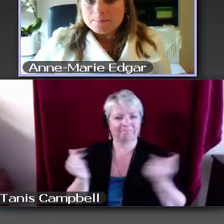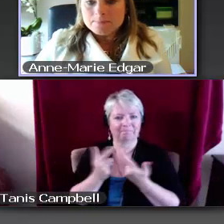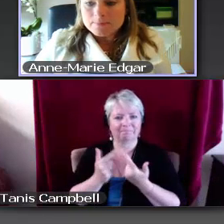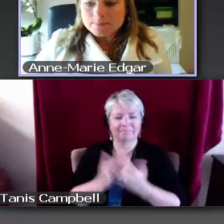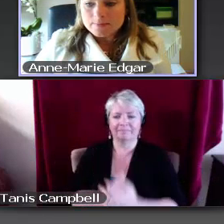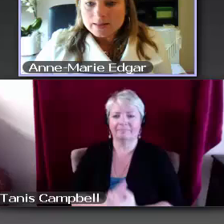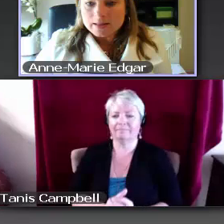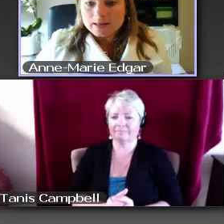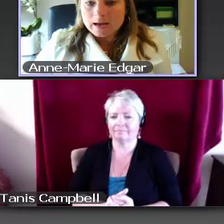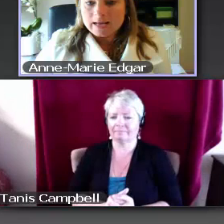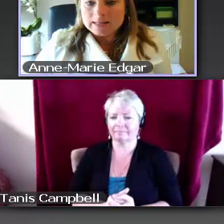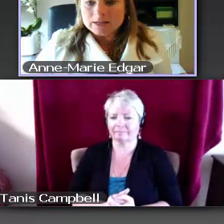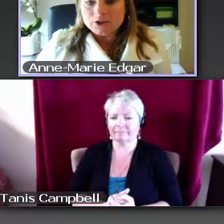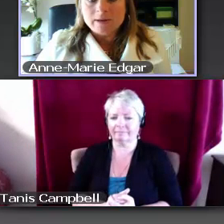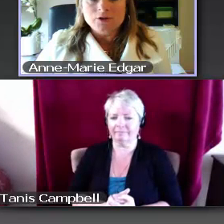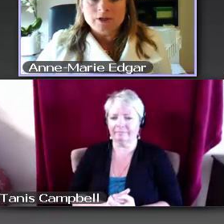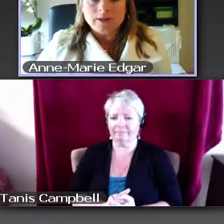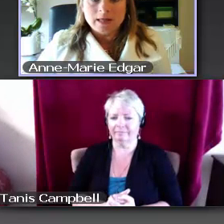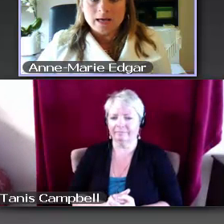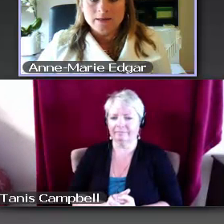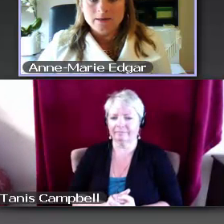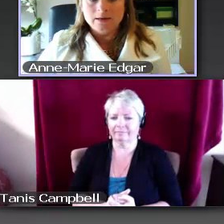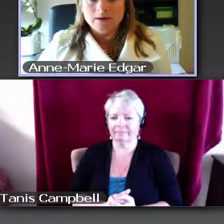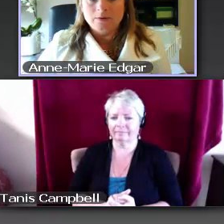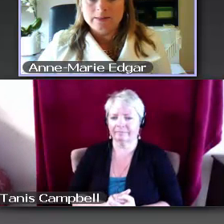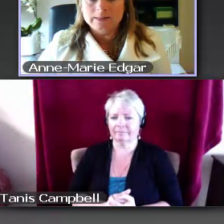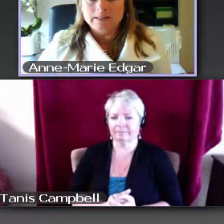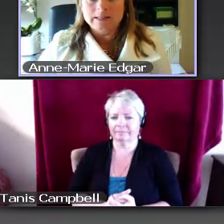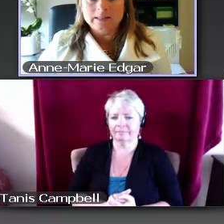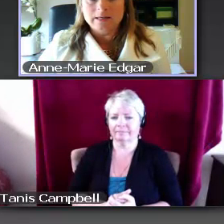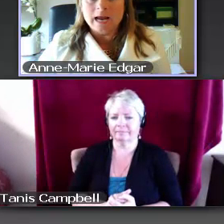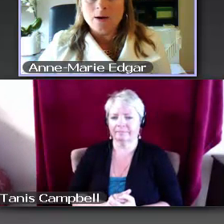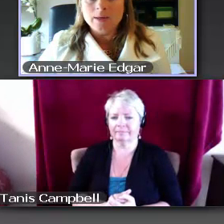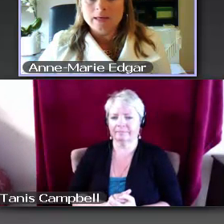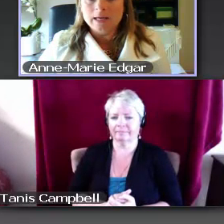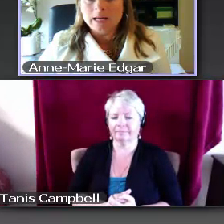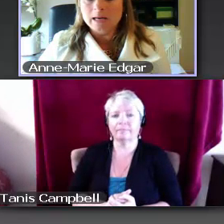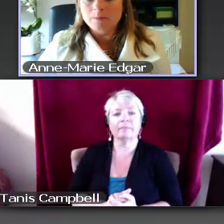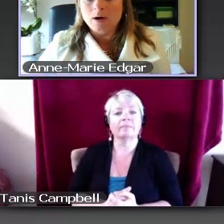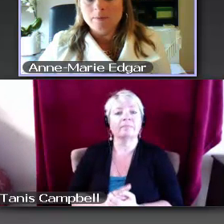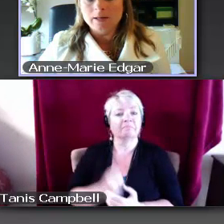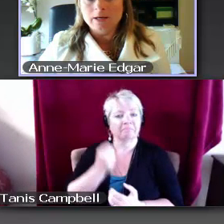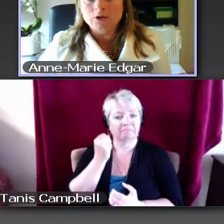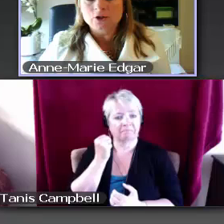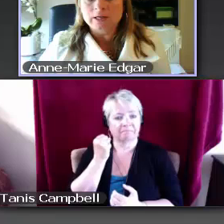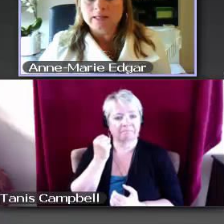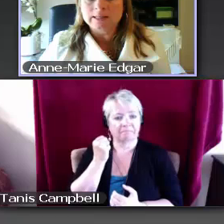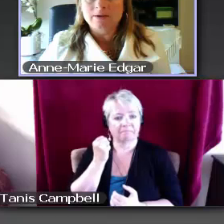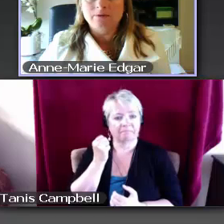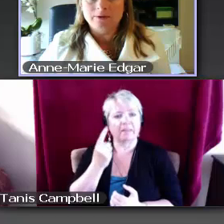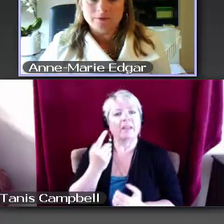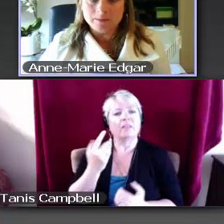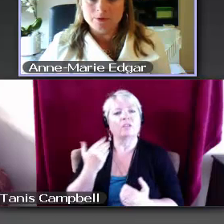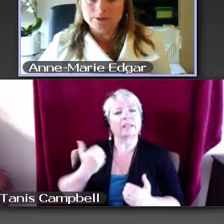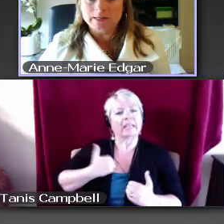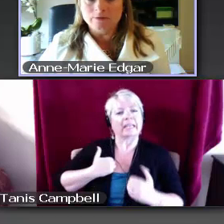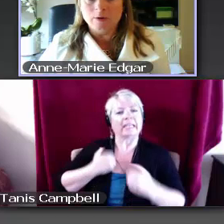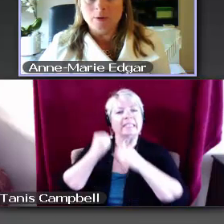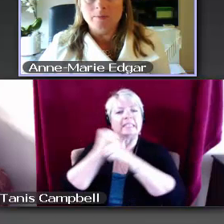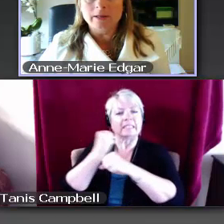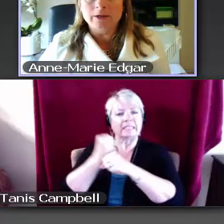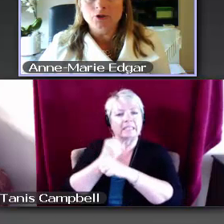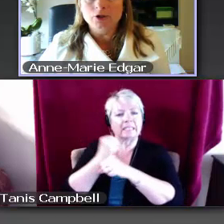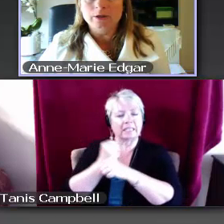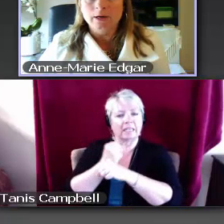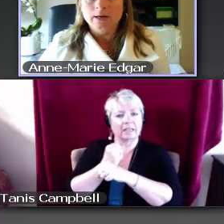And I guess I should mention that the statistic now in the Canadian population is that 15%